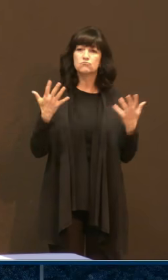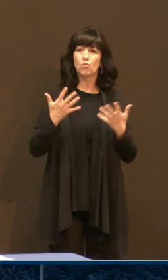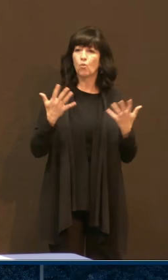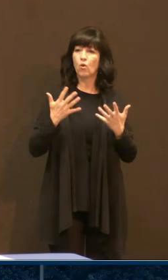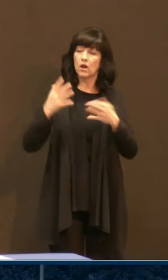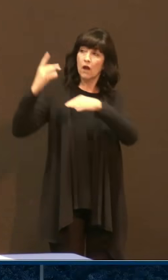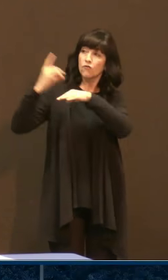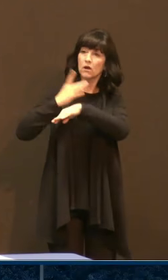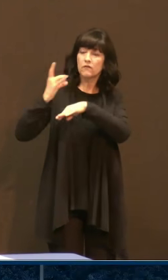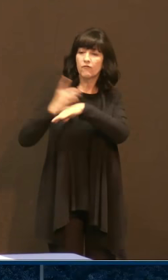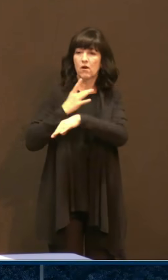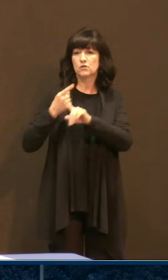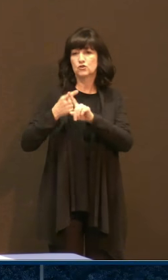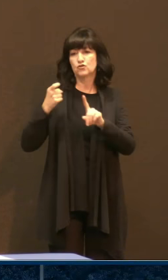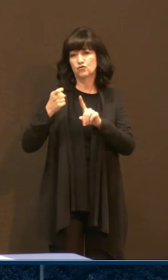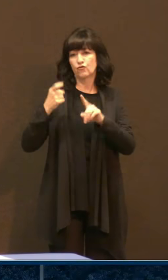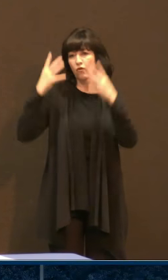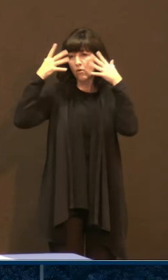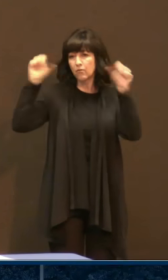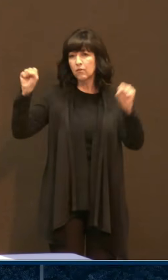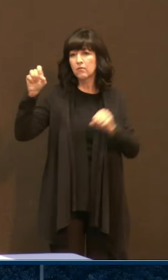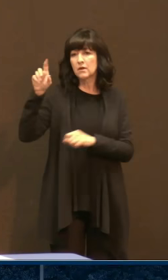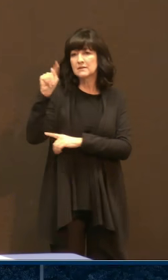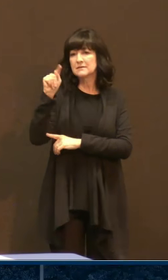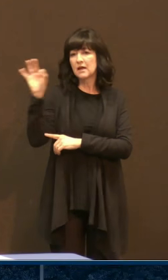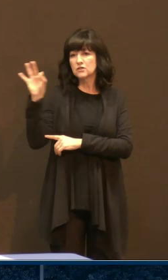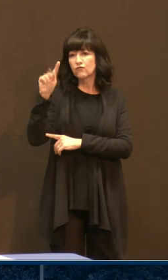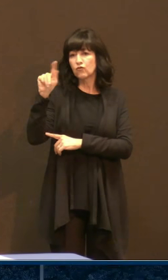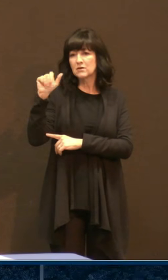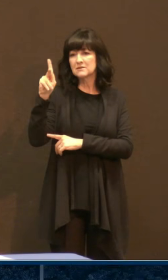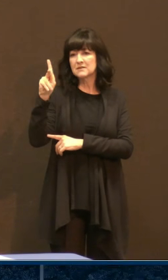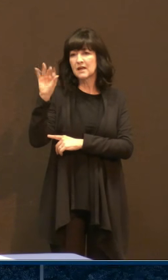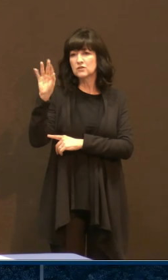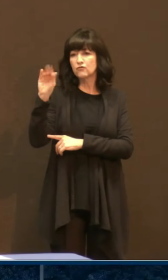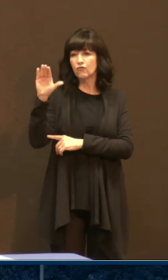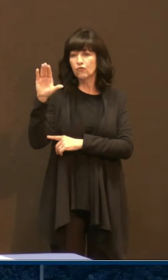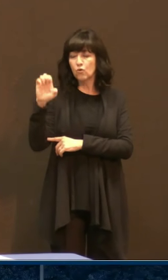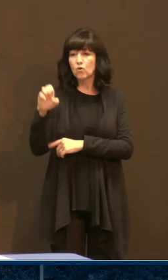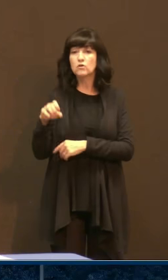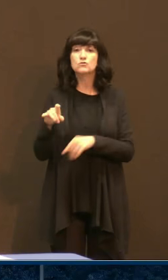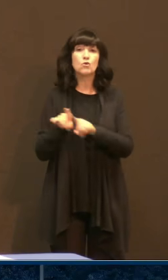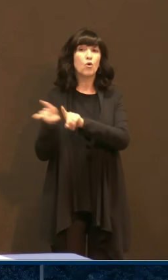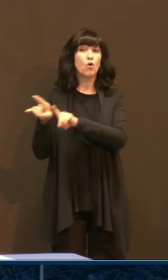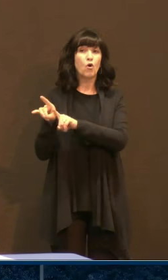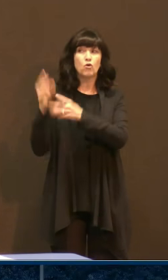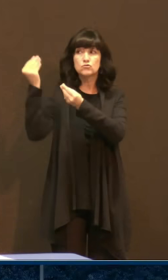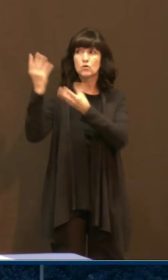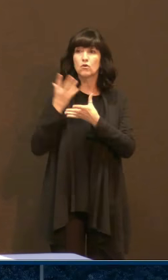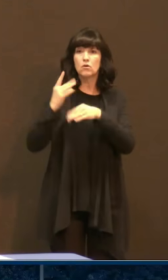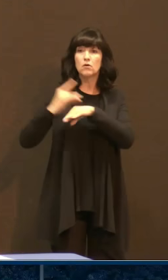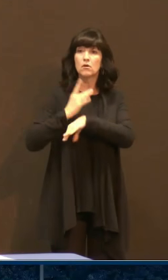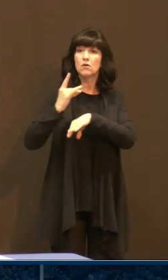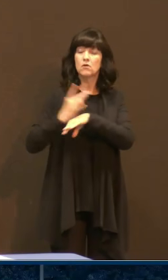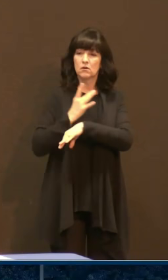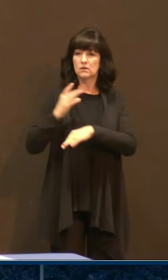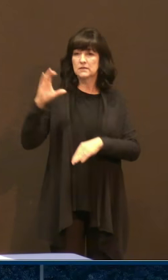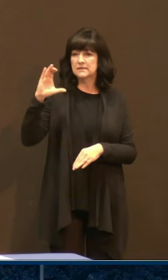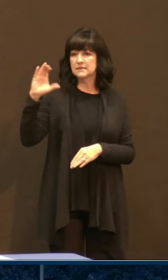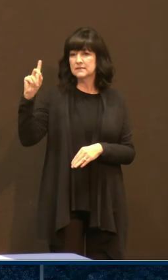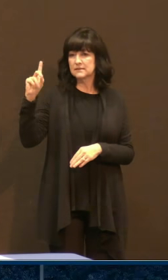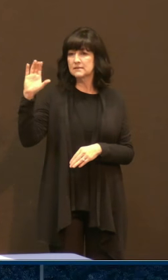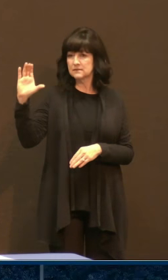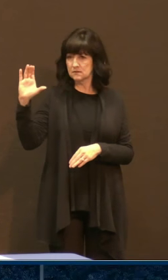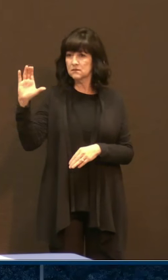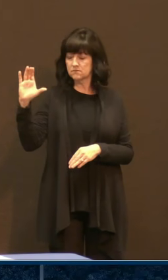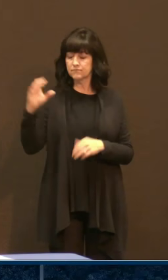the White House Task Force and CDC. We also need to have in place increased and enhanced contact tracing. We do some of